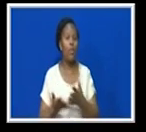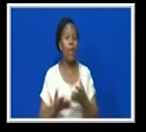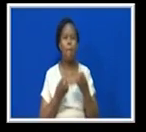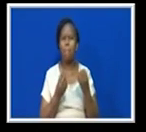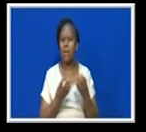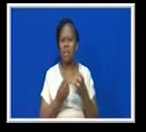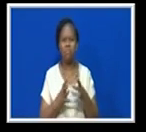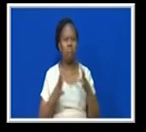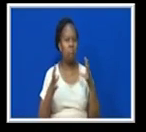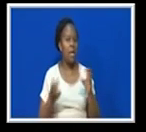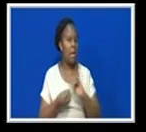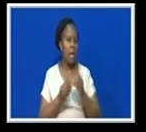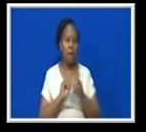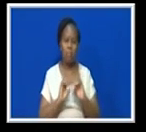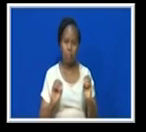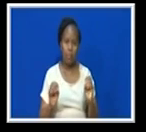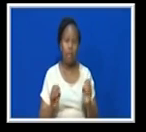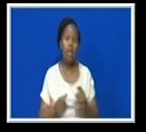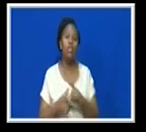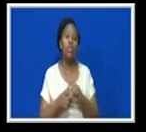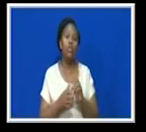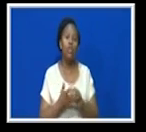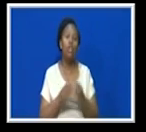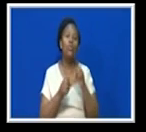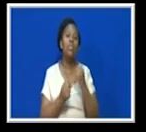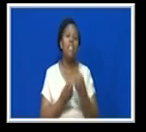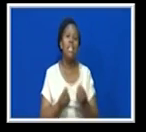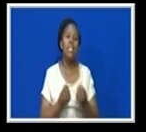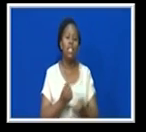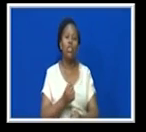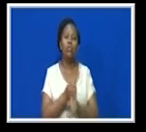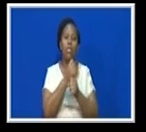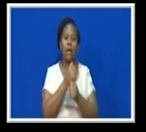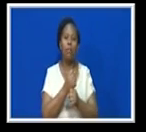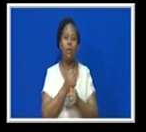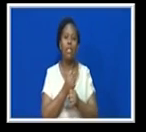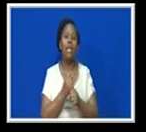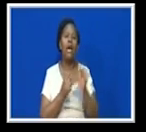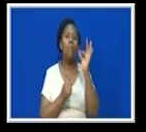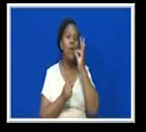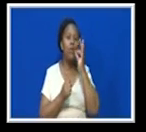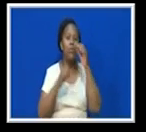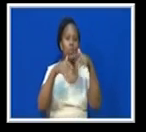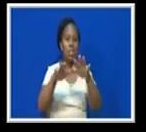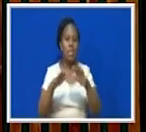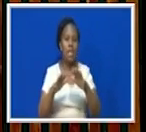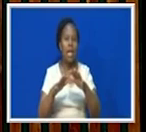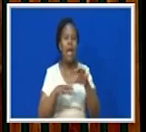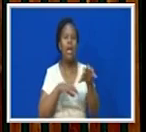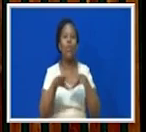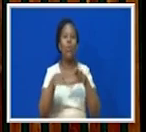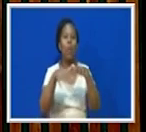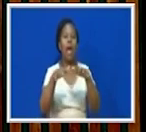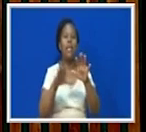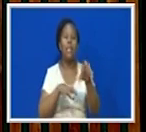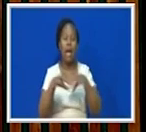too big and therefore it was fully supported by wild fruits and wild animals.